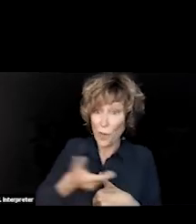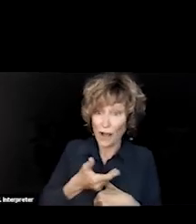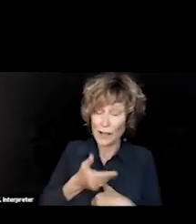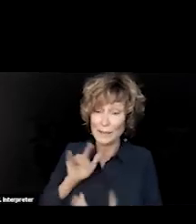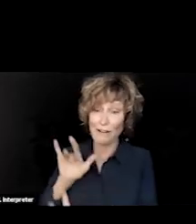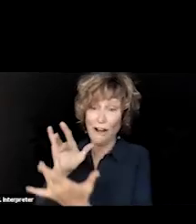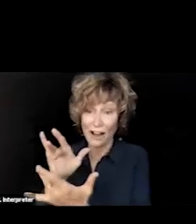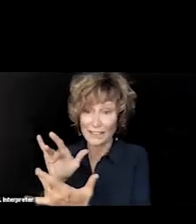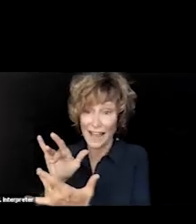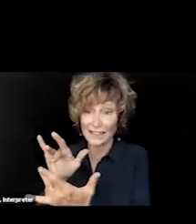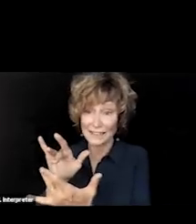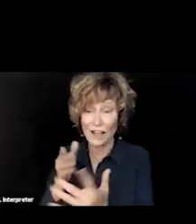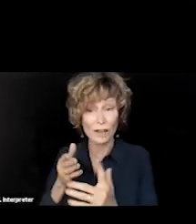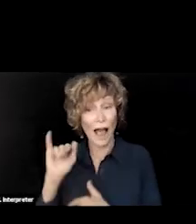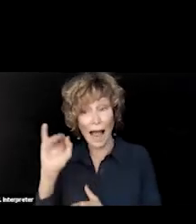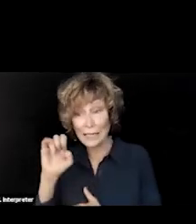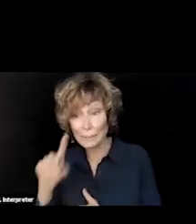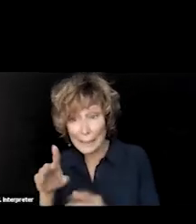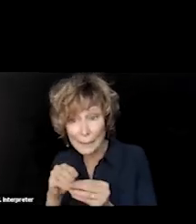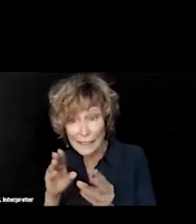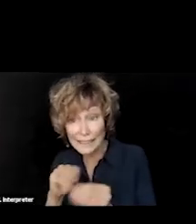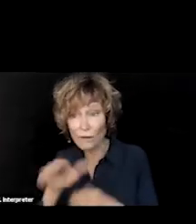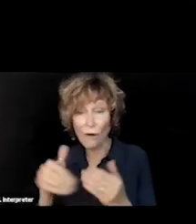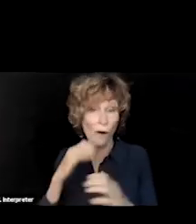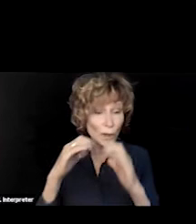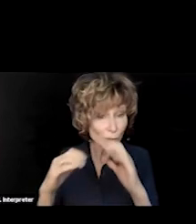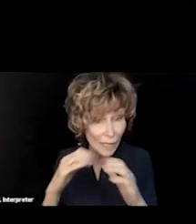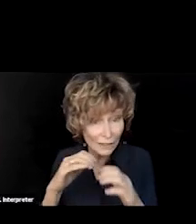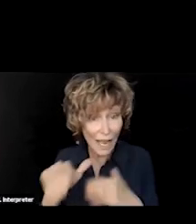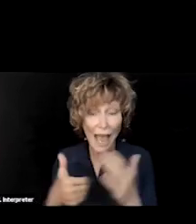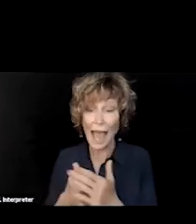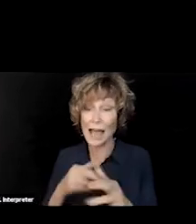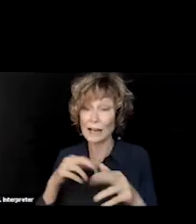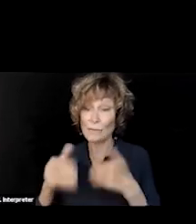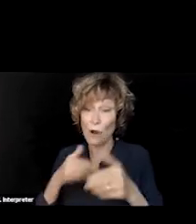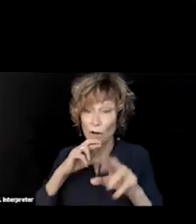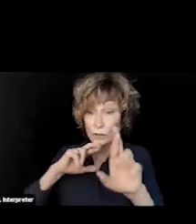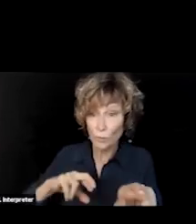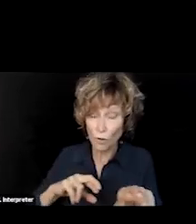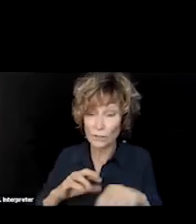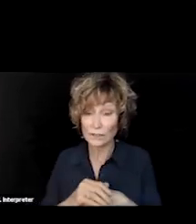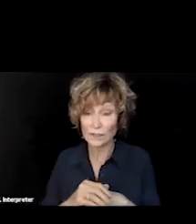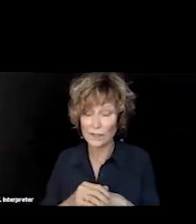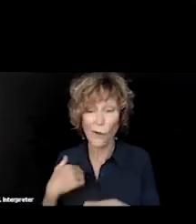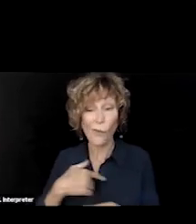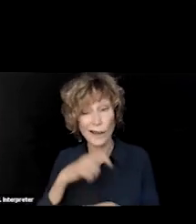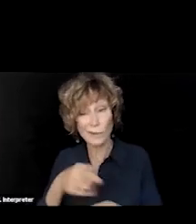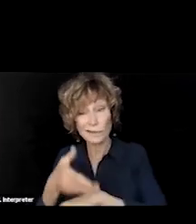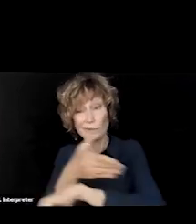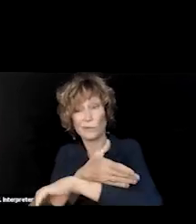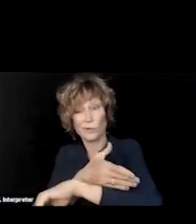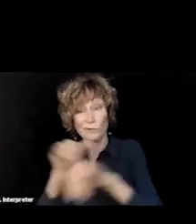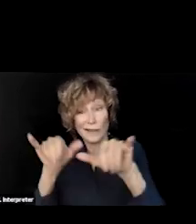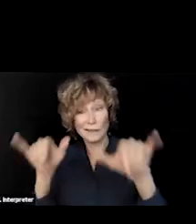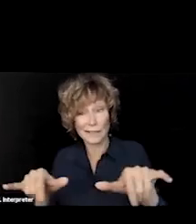contact through IEP meetings, all communications, and progress reports. We have some work to do. And